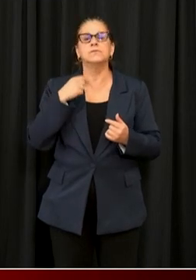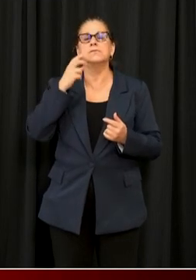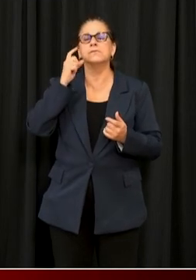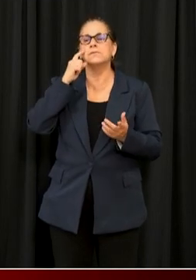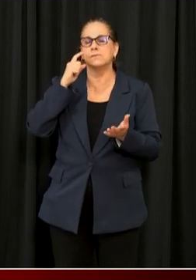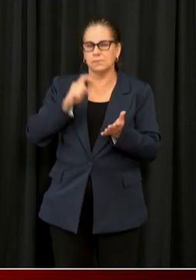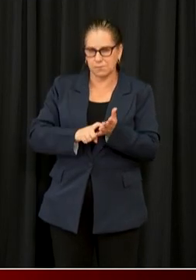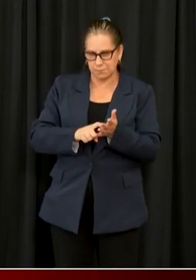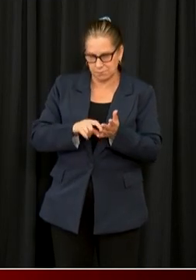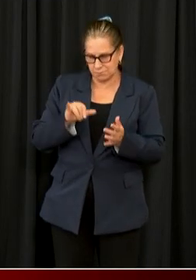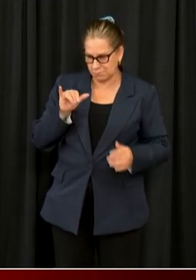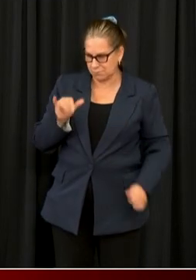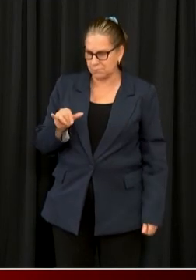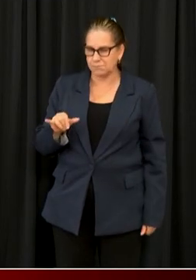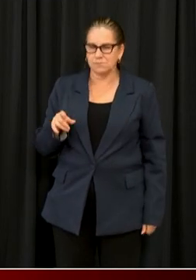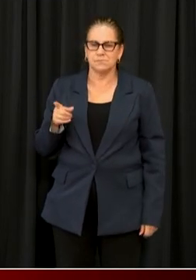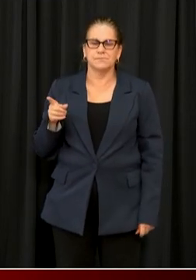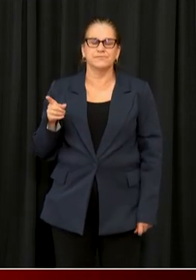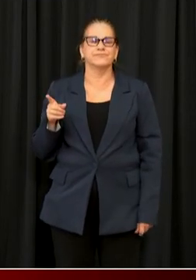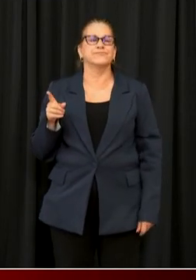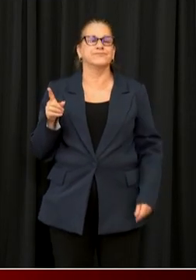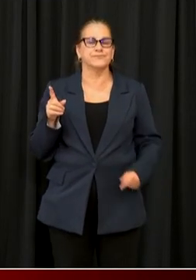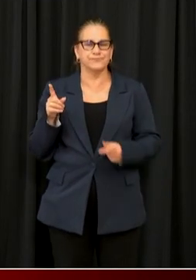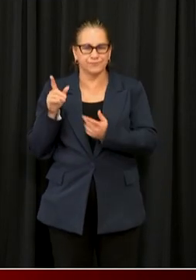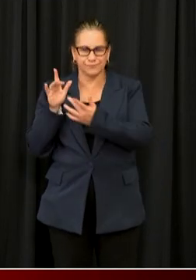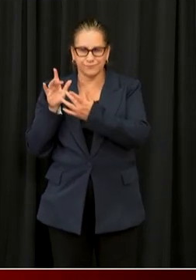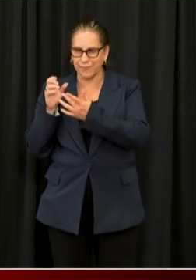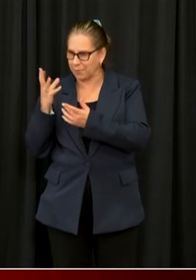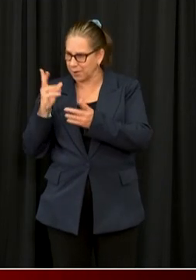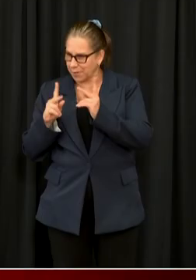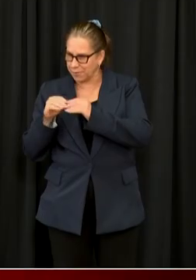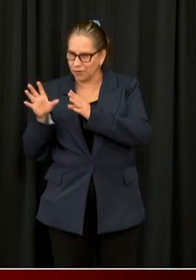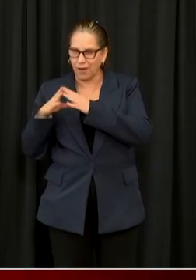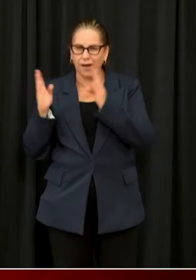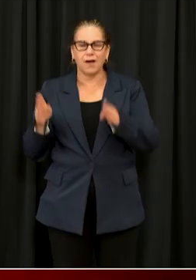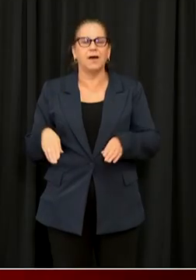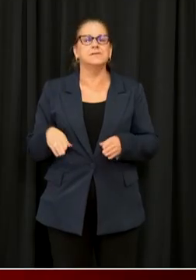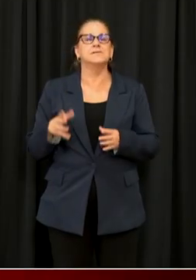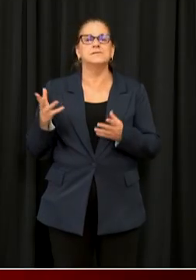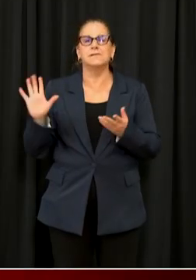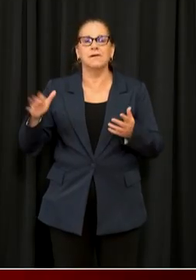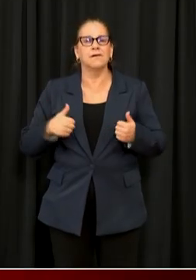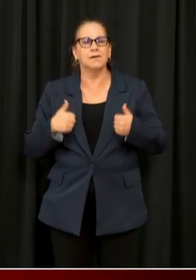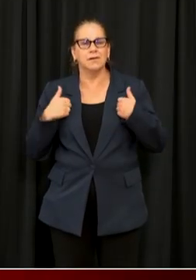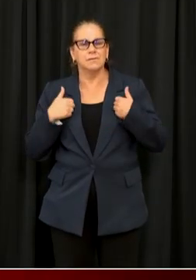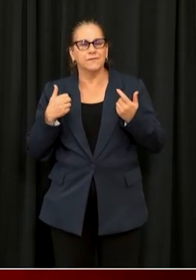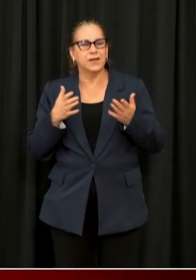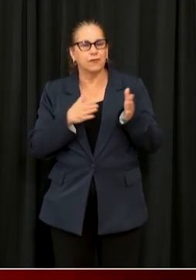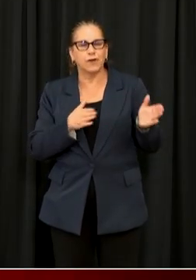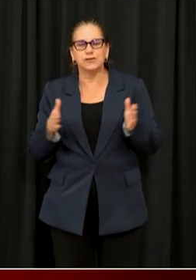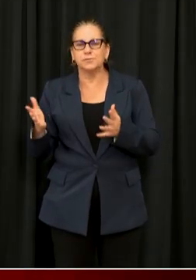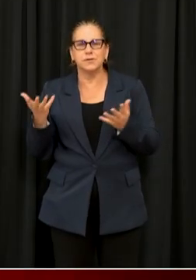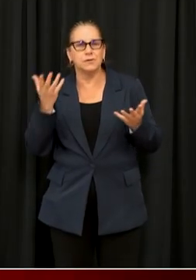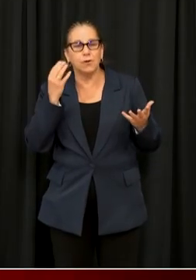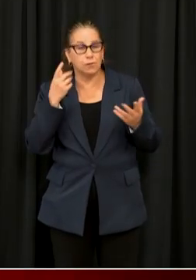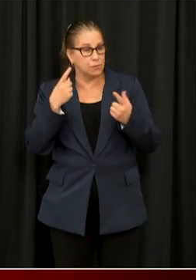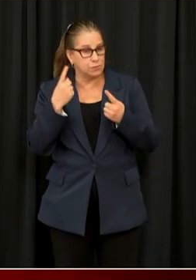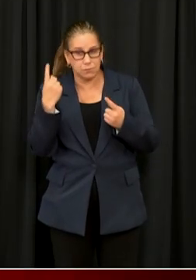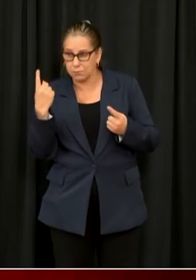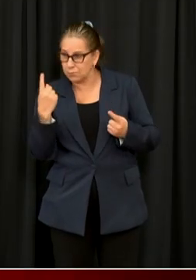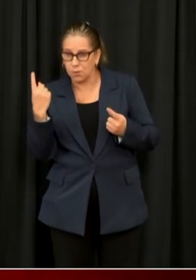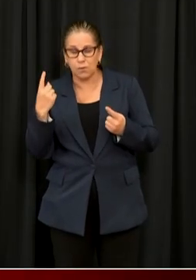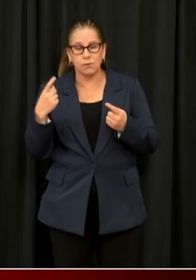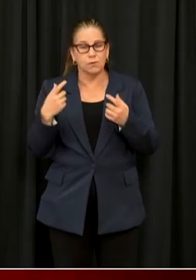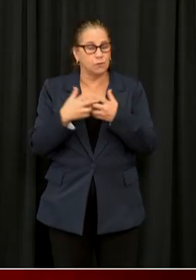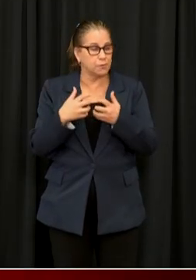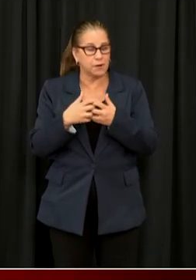want to know their household information and living arrangements. So it will give us some idea of who else may be at